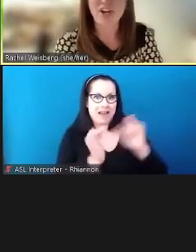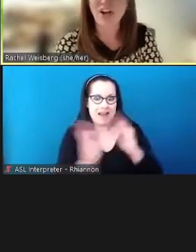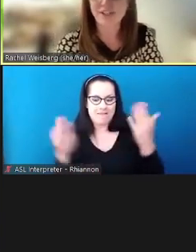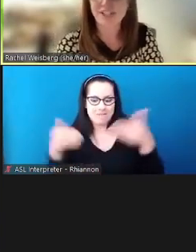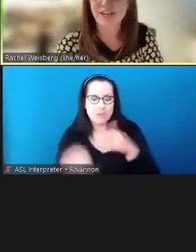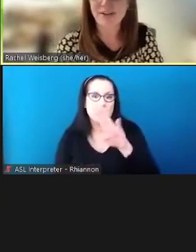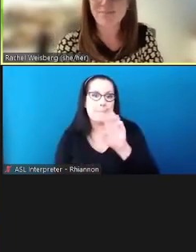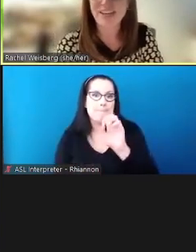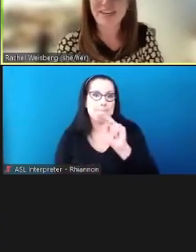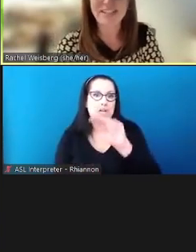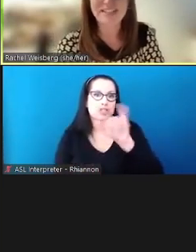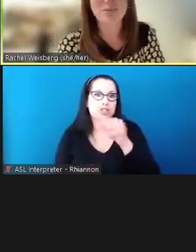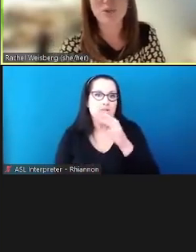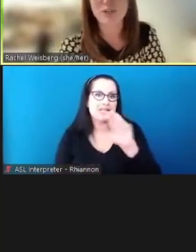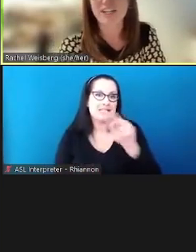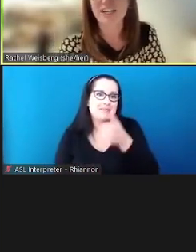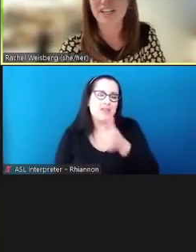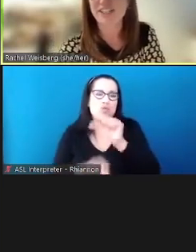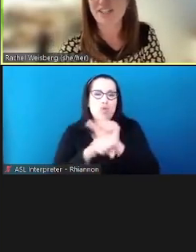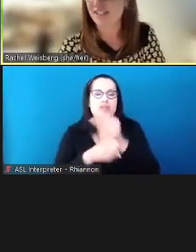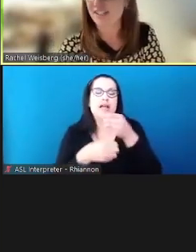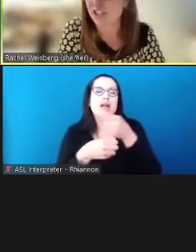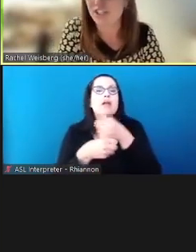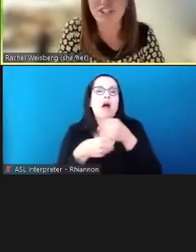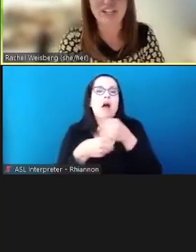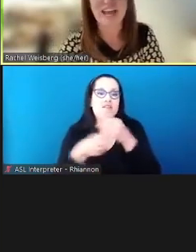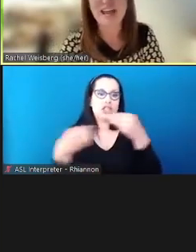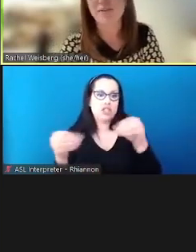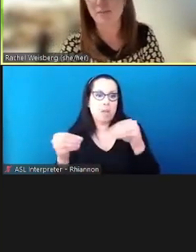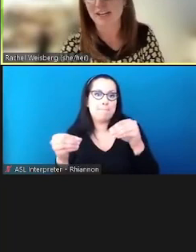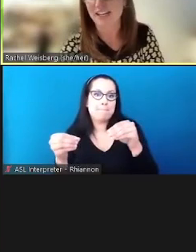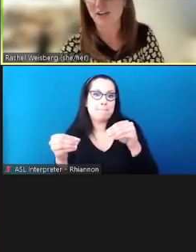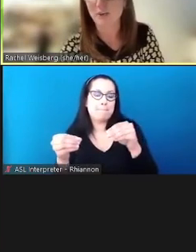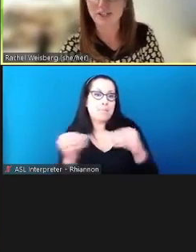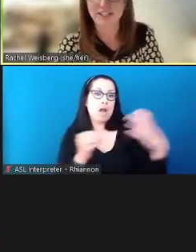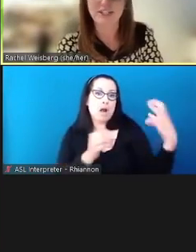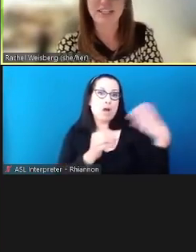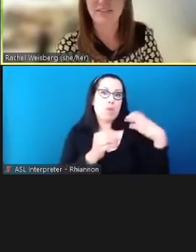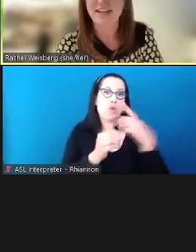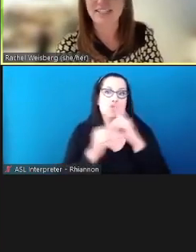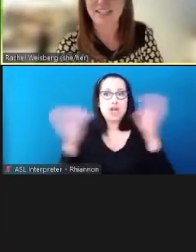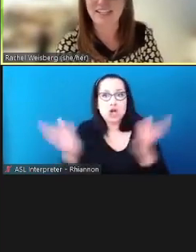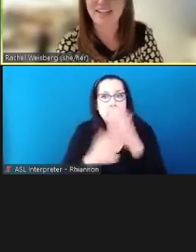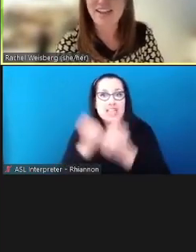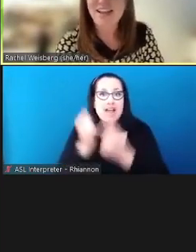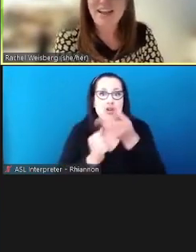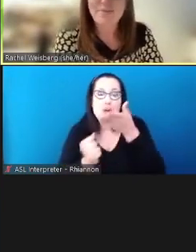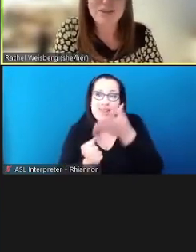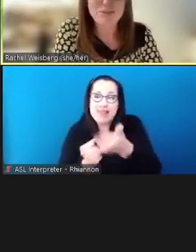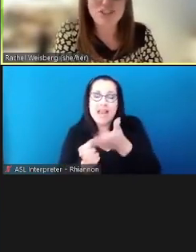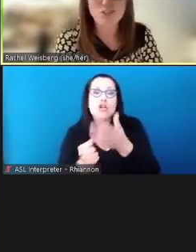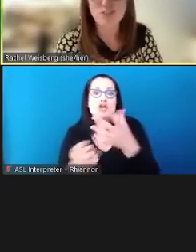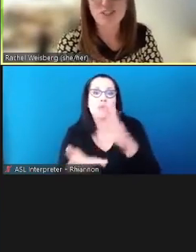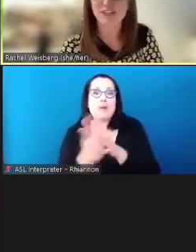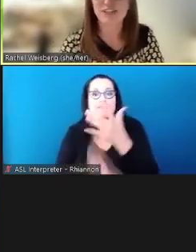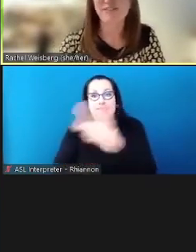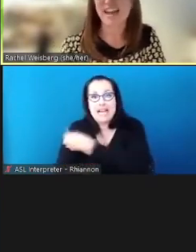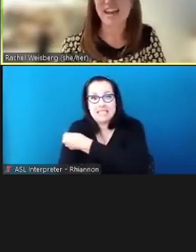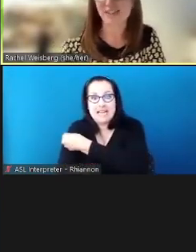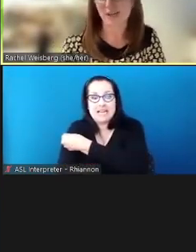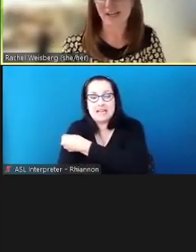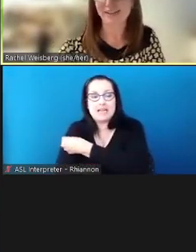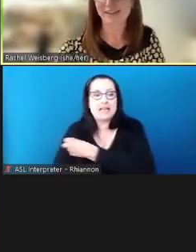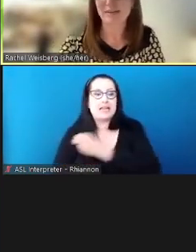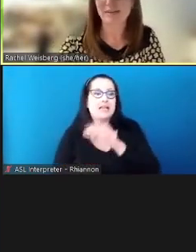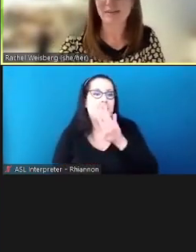at a coffee shop, and his employer is encouraging everybody who works there to get vaccinated. And Benjamin's just wondering if